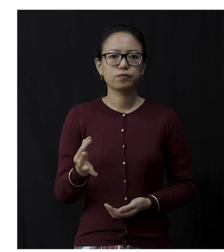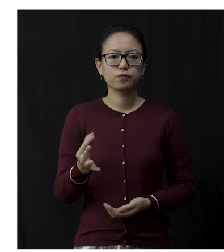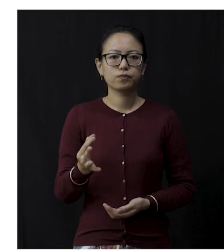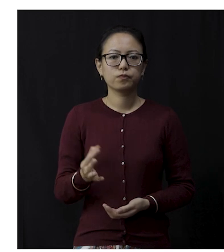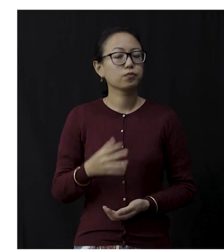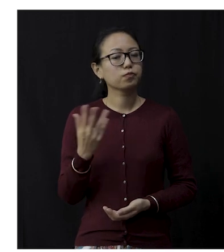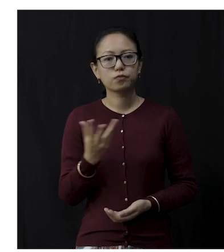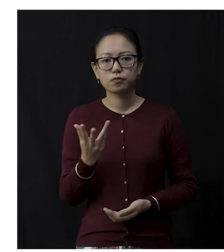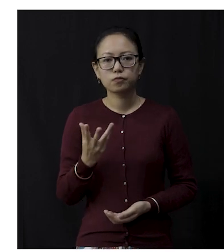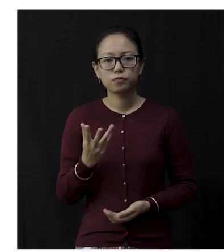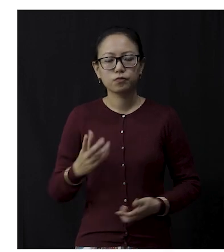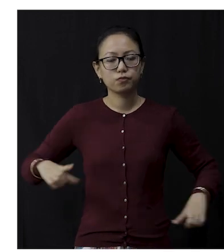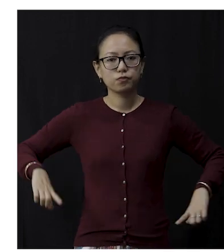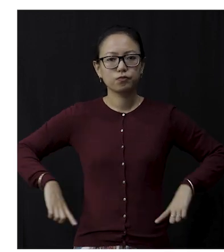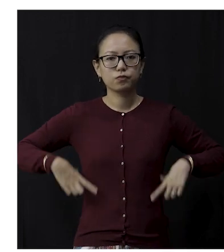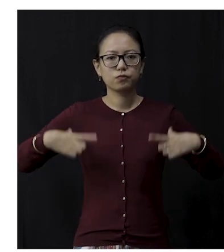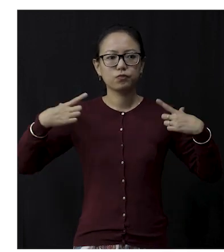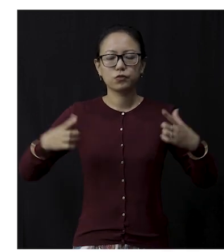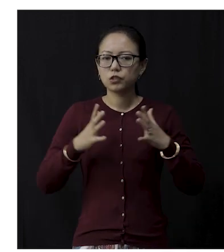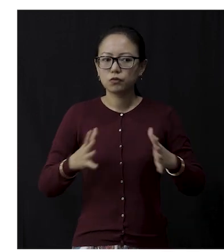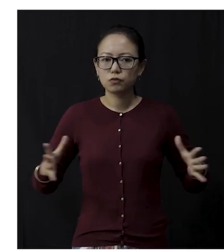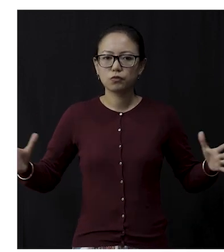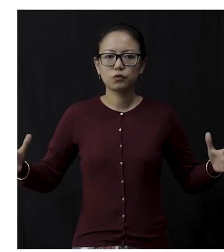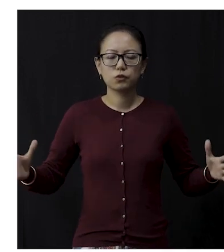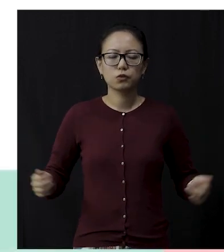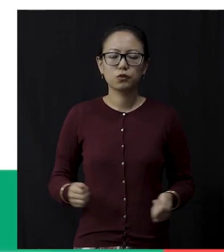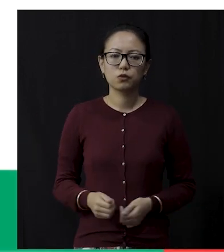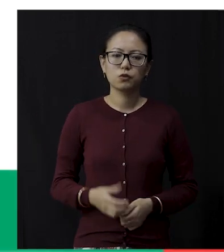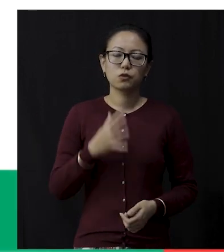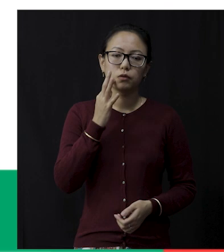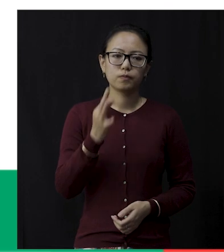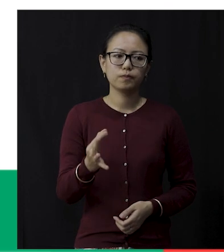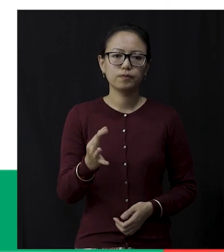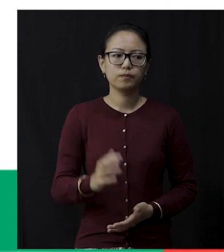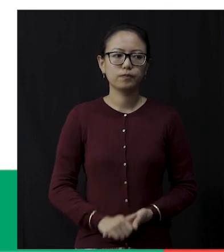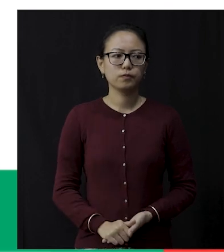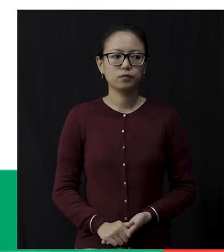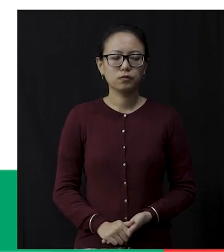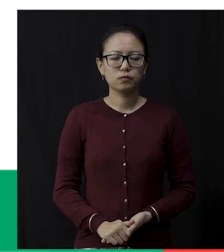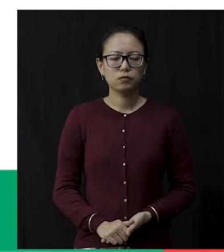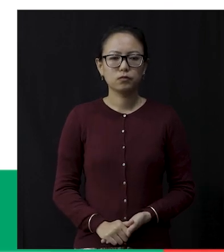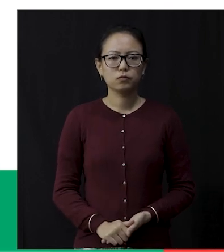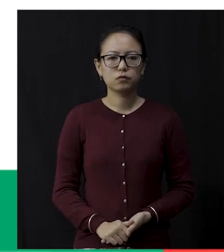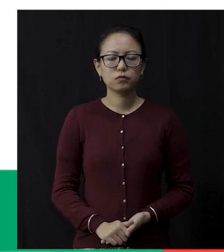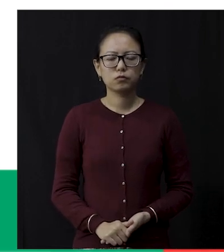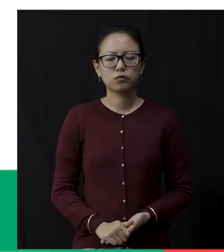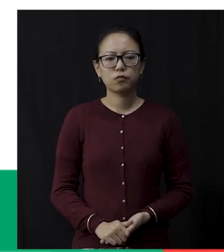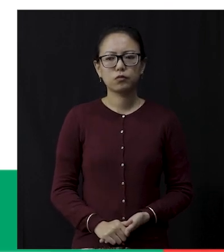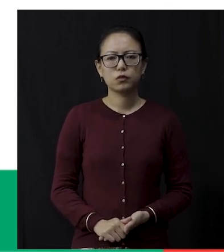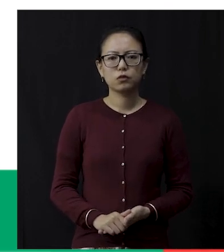their survival. Okay? Okay. So students, now we humans, we